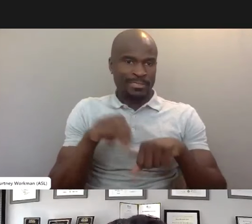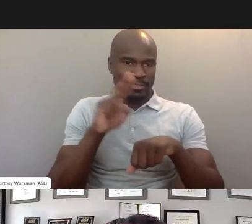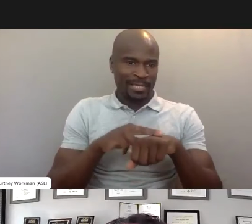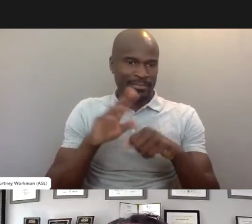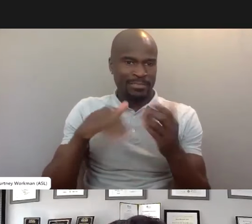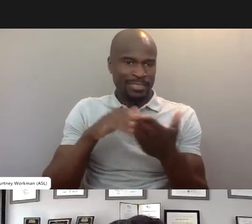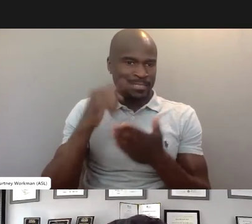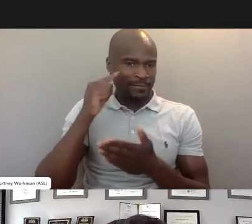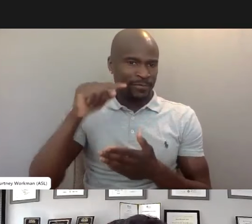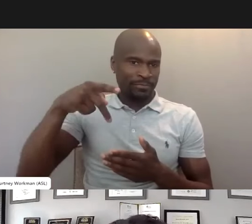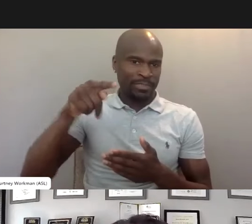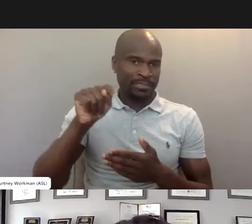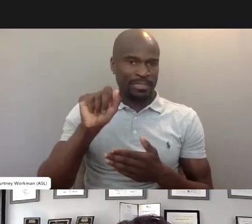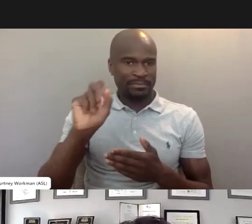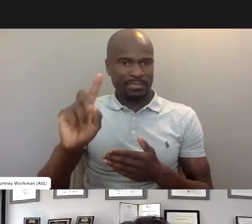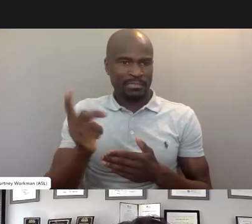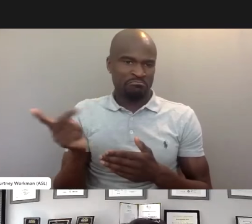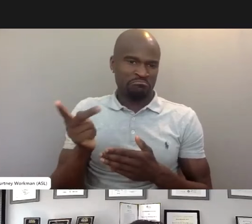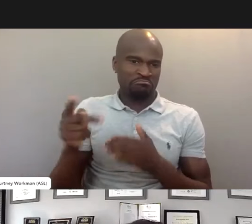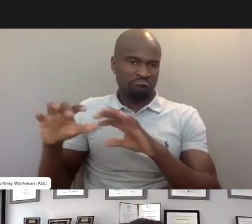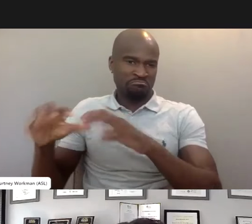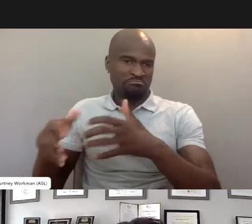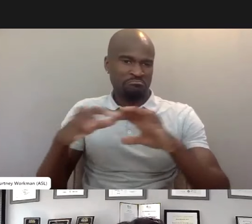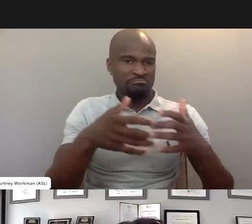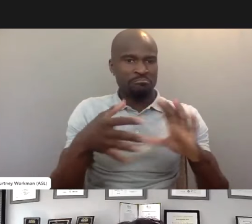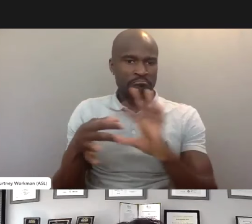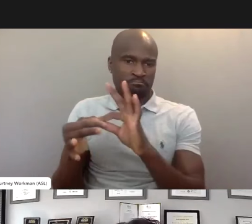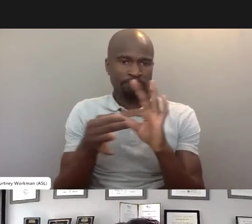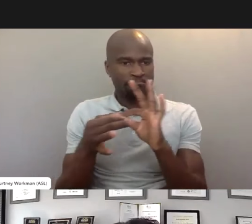PTSD, and collaboratively. And there are a